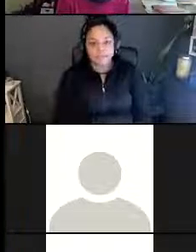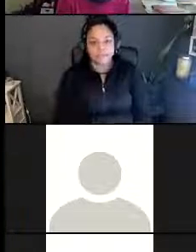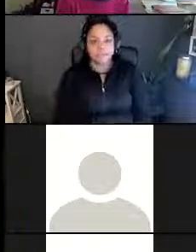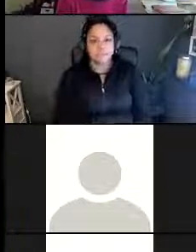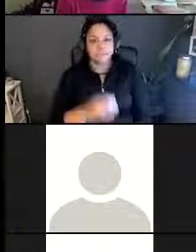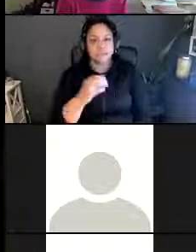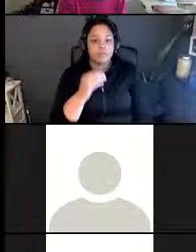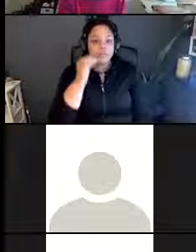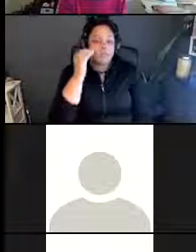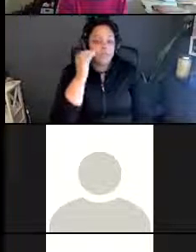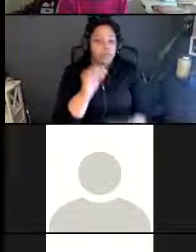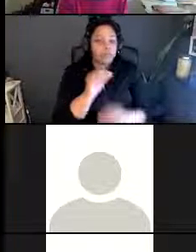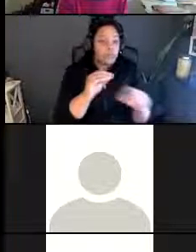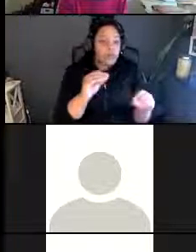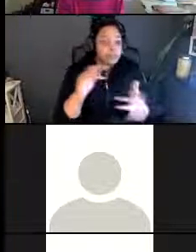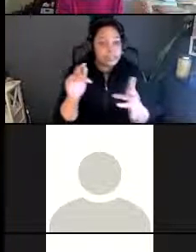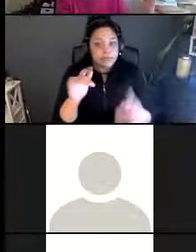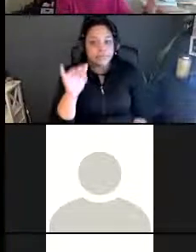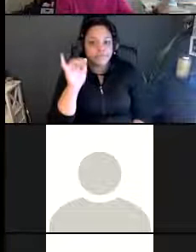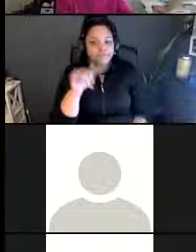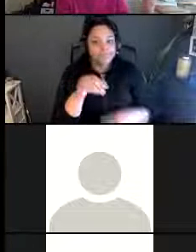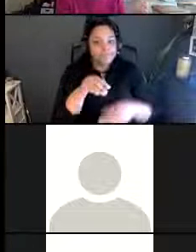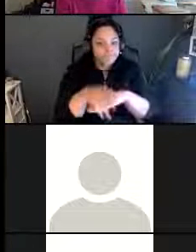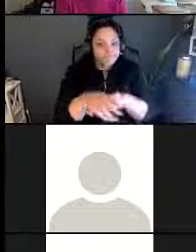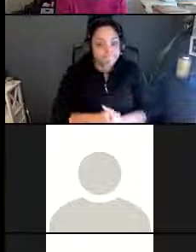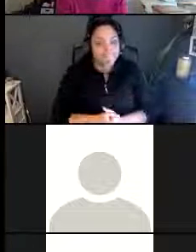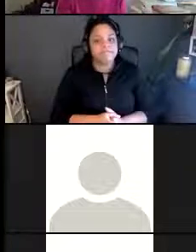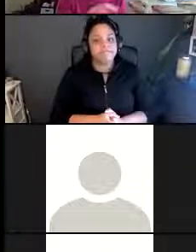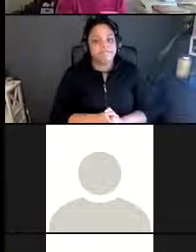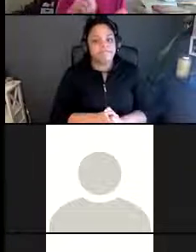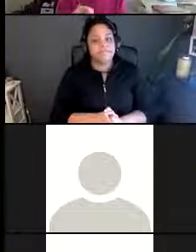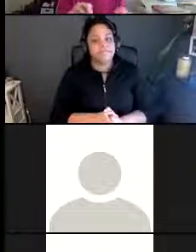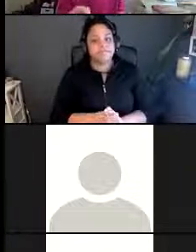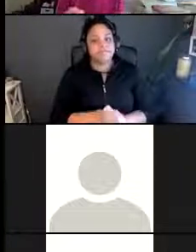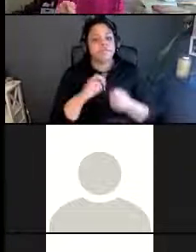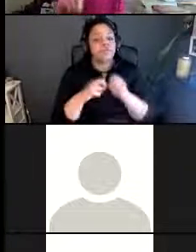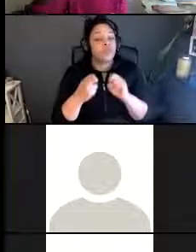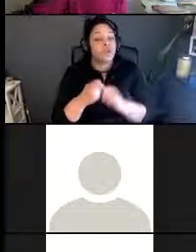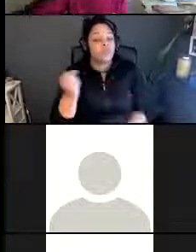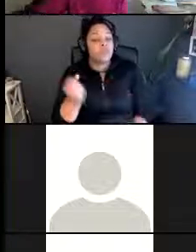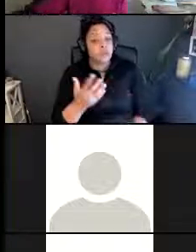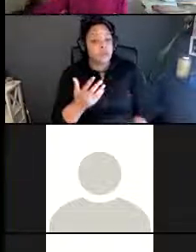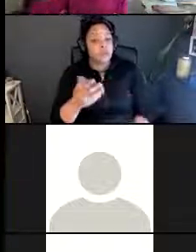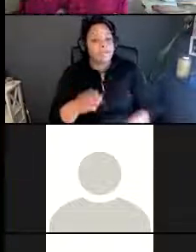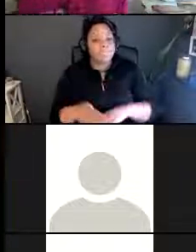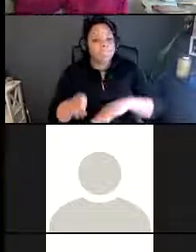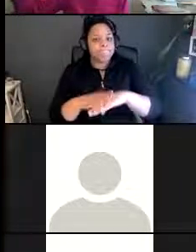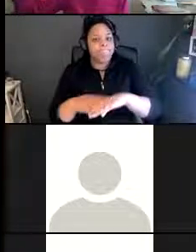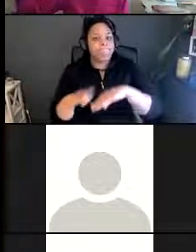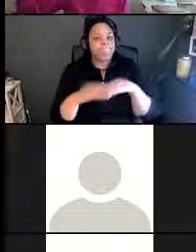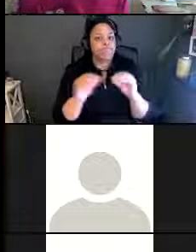Homelessness certainly contributes to problematic gambling. Problematic gambling increases health